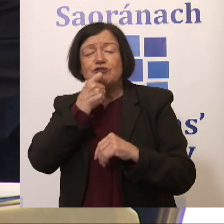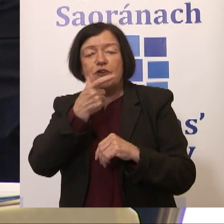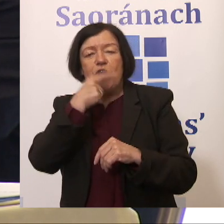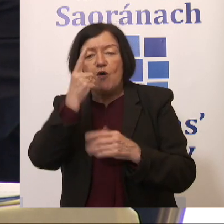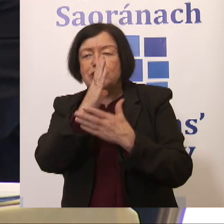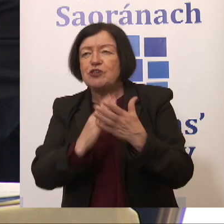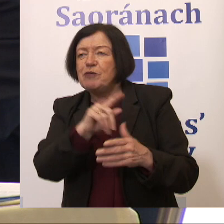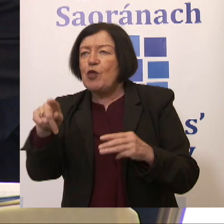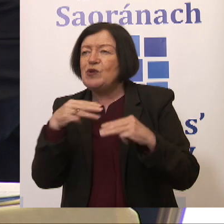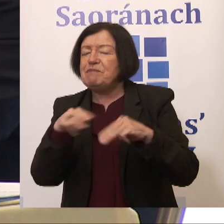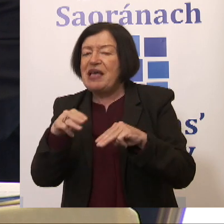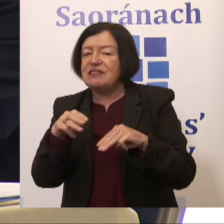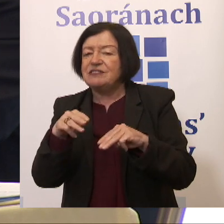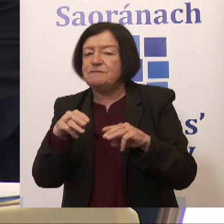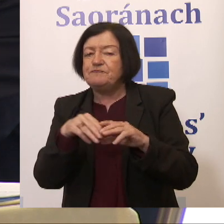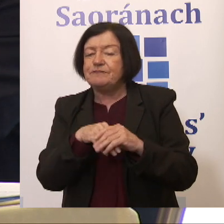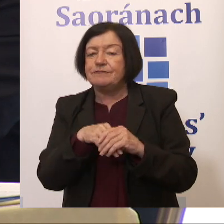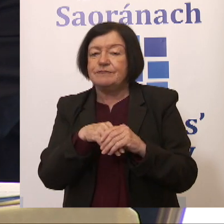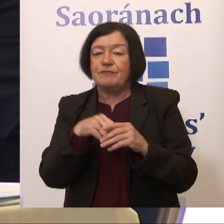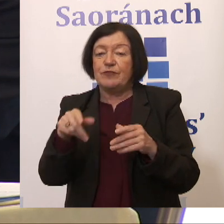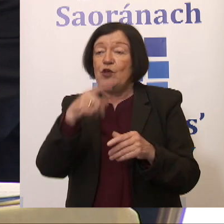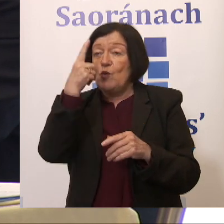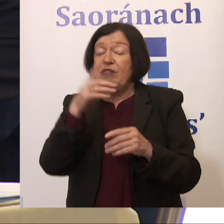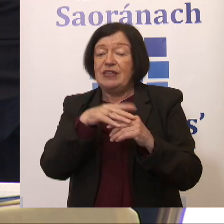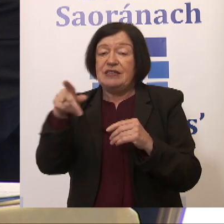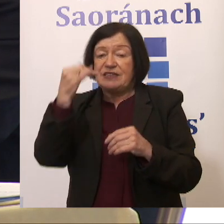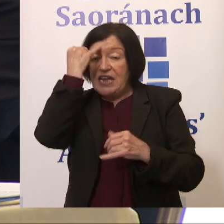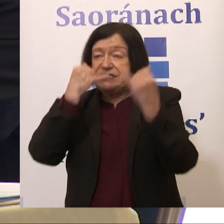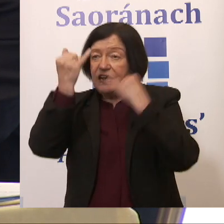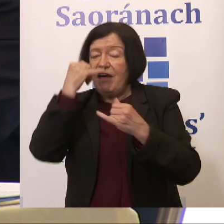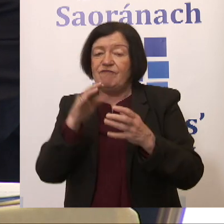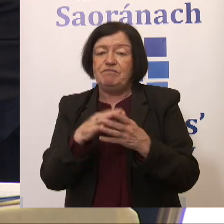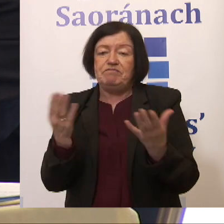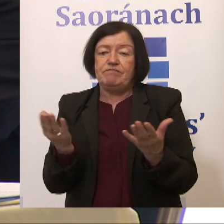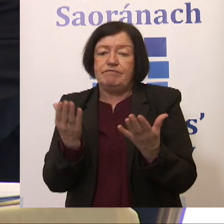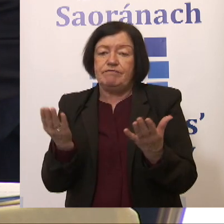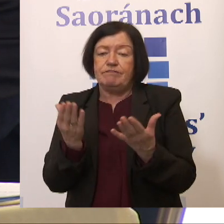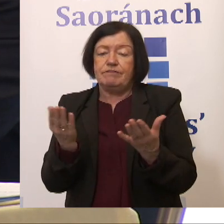those mechanisms, I think, as I say, one of them is this idea of